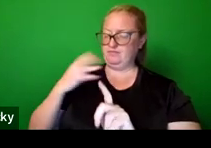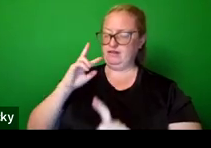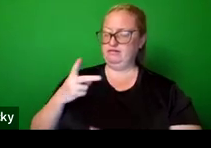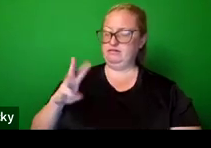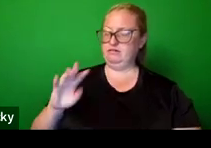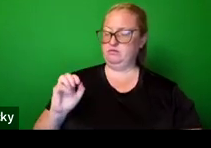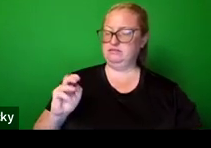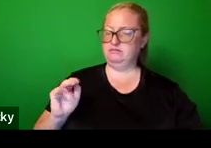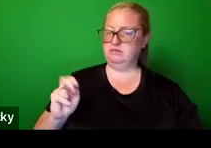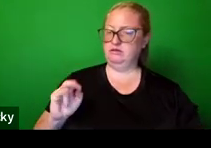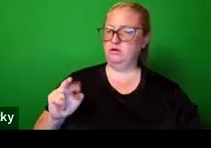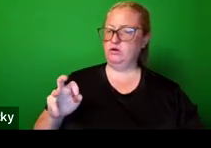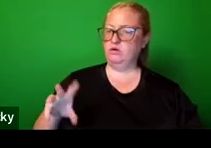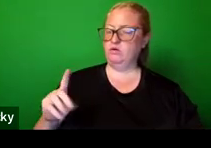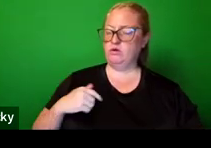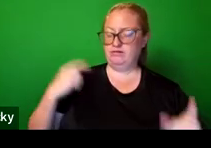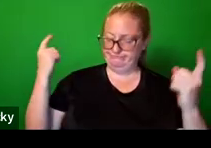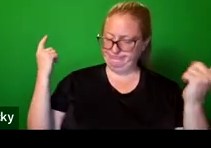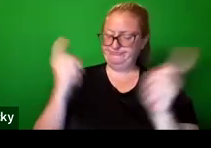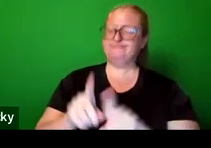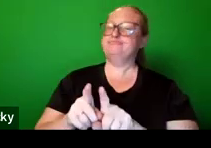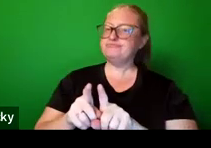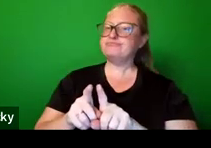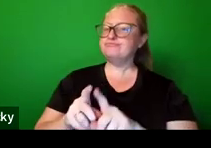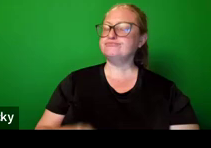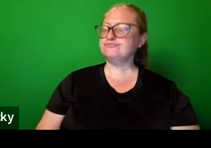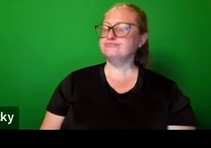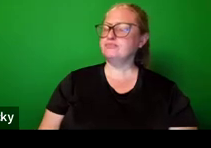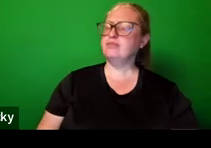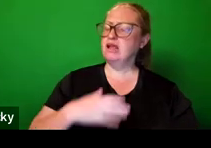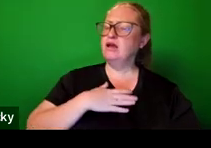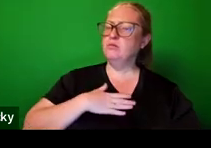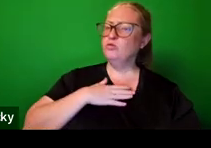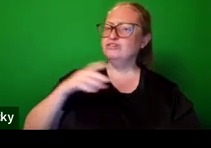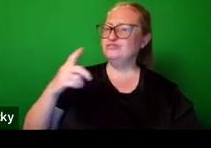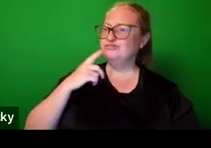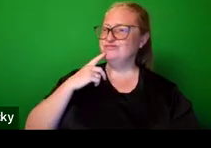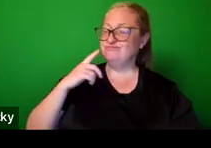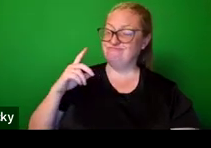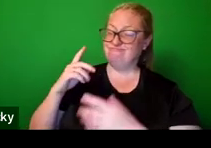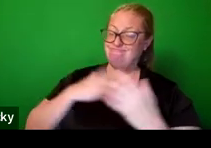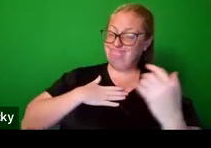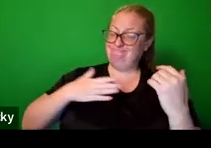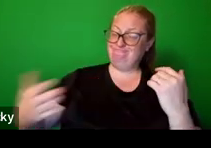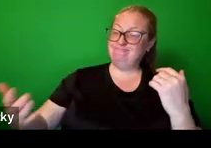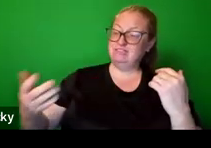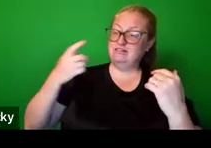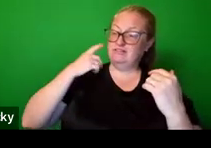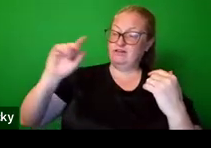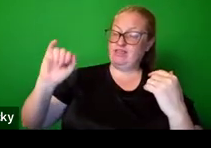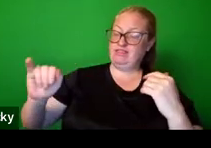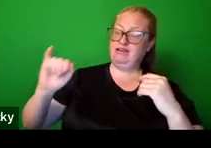that. I agree wholeheartedly, and I appreciate naming the credibility gap, Superintendent Wayne,